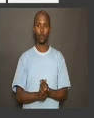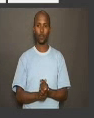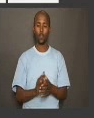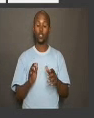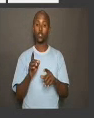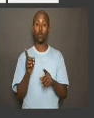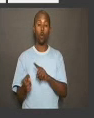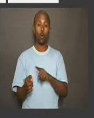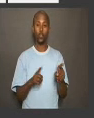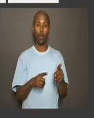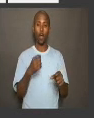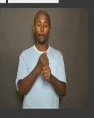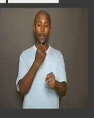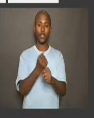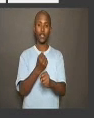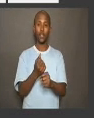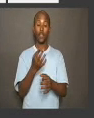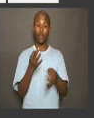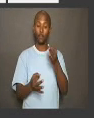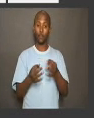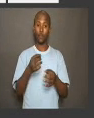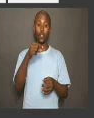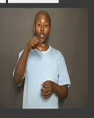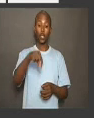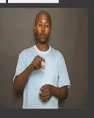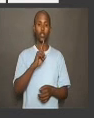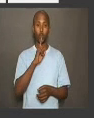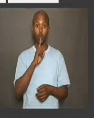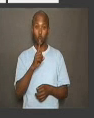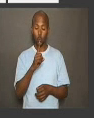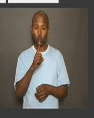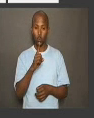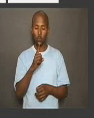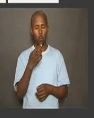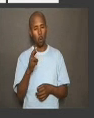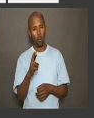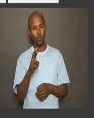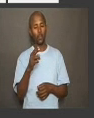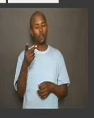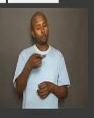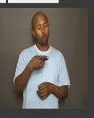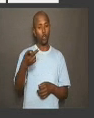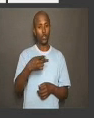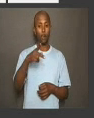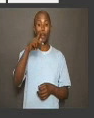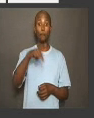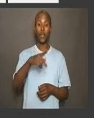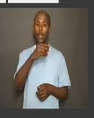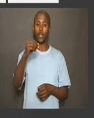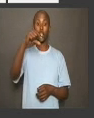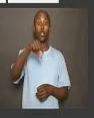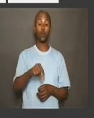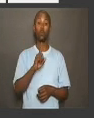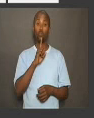This also applies if only Q is true, or if both P and